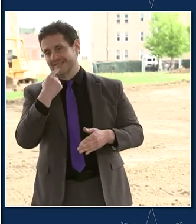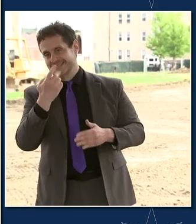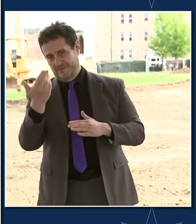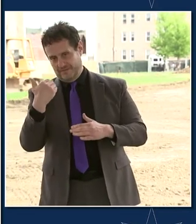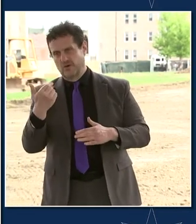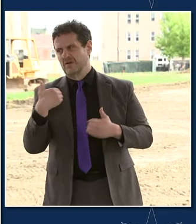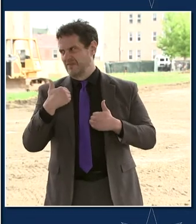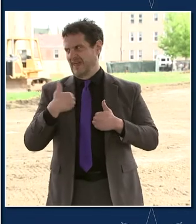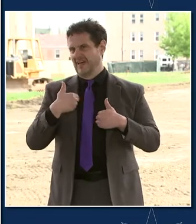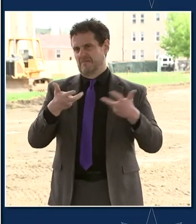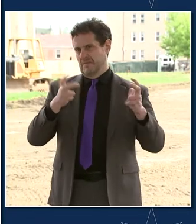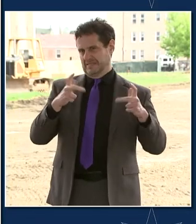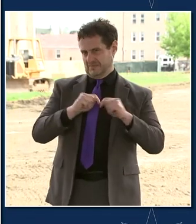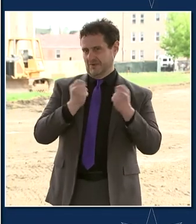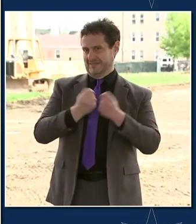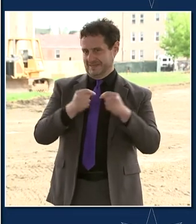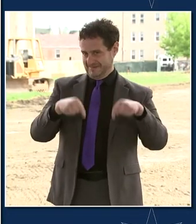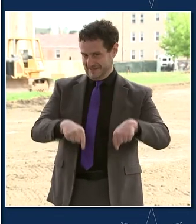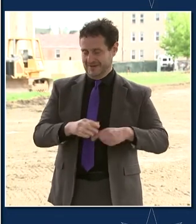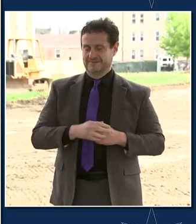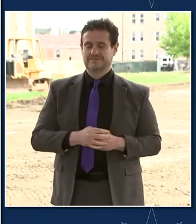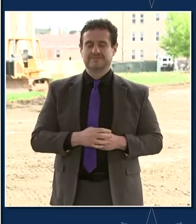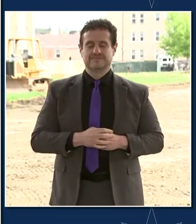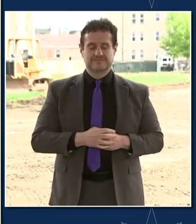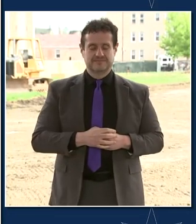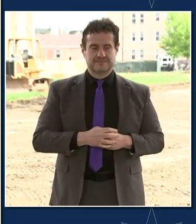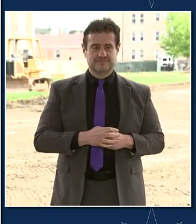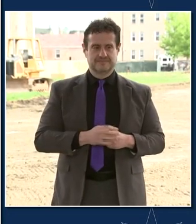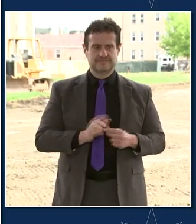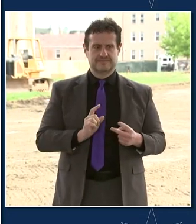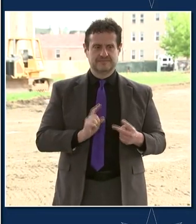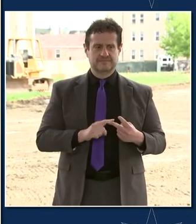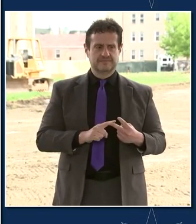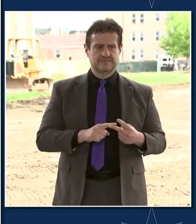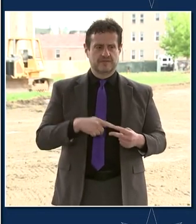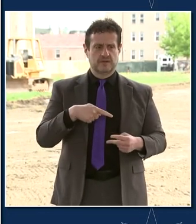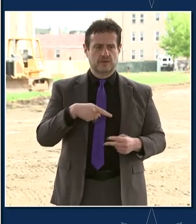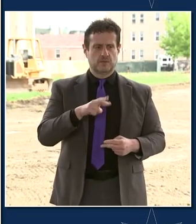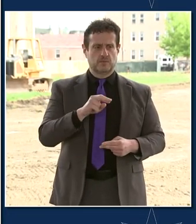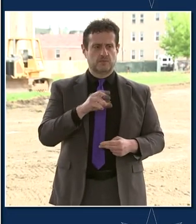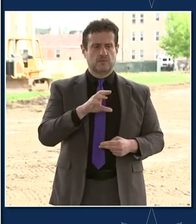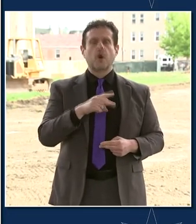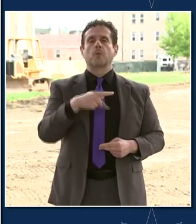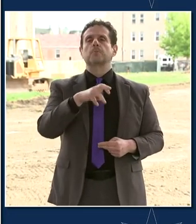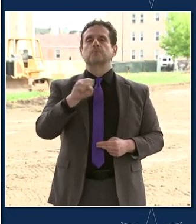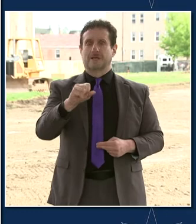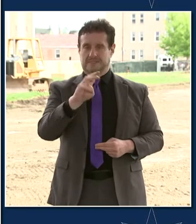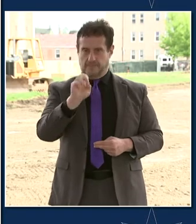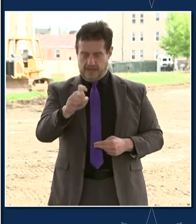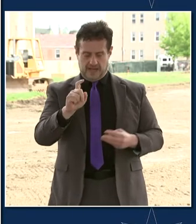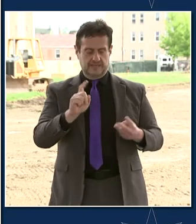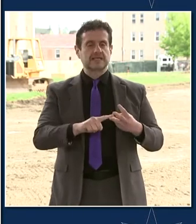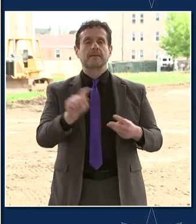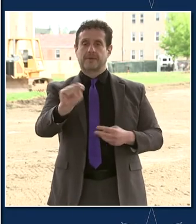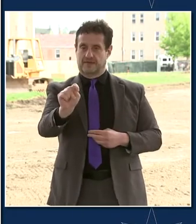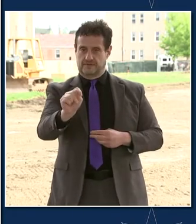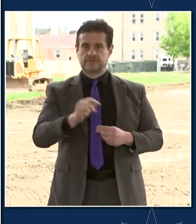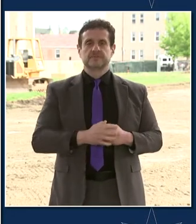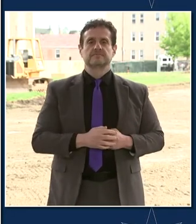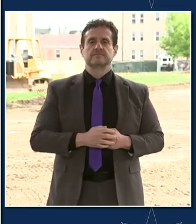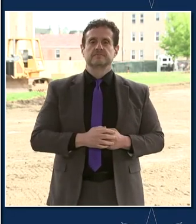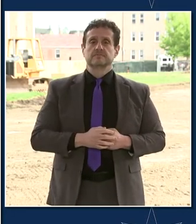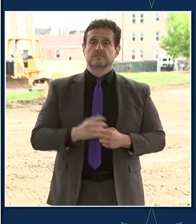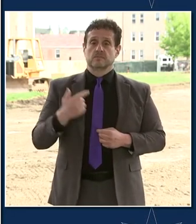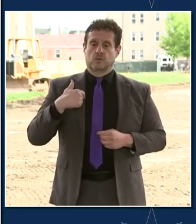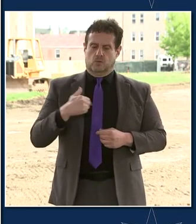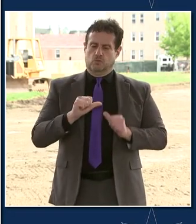have basketball teams, press box, and restrooms. We are fully committed to continuing to invest